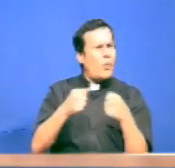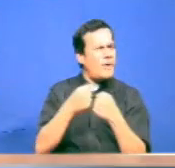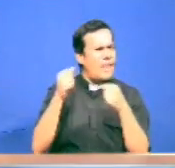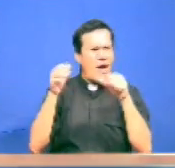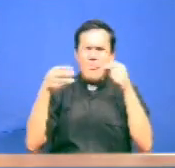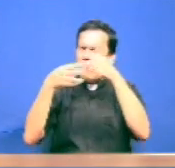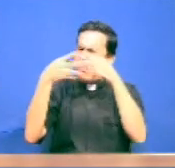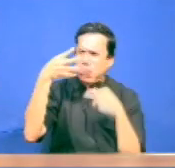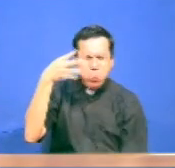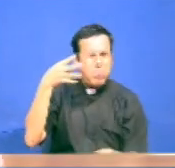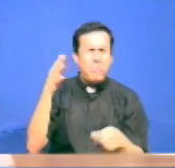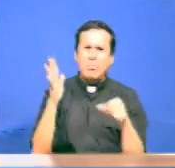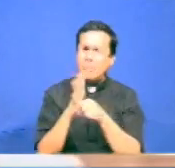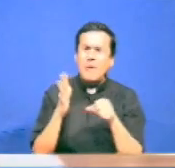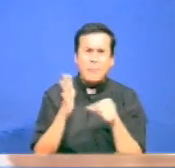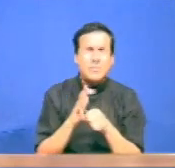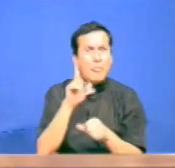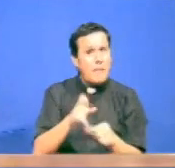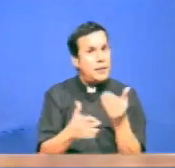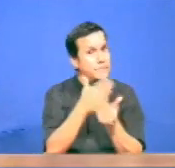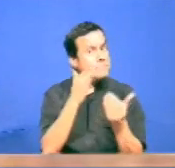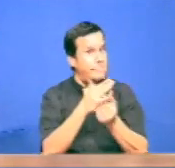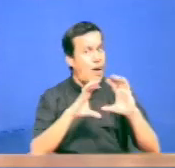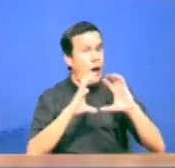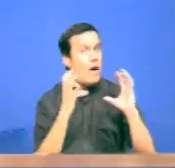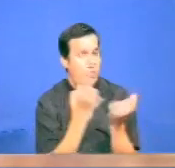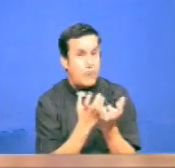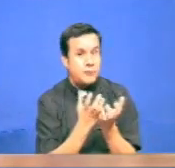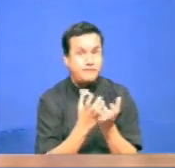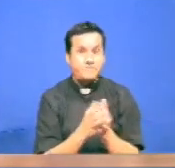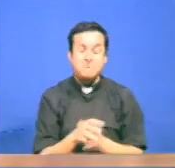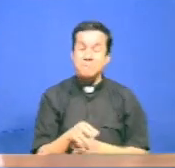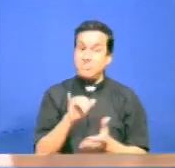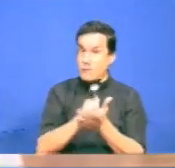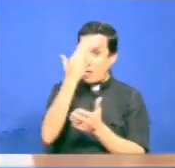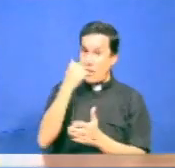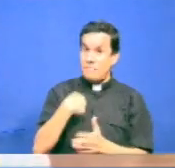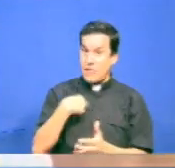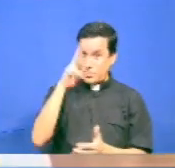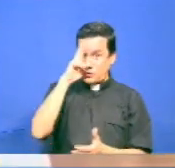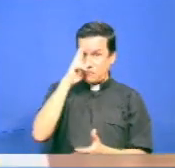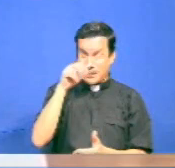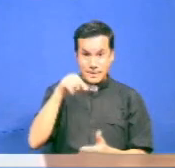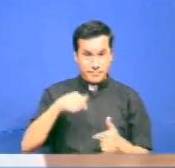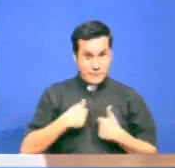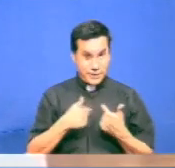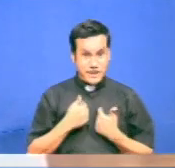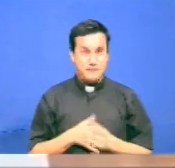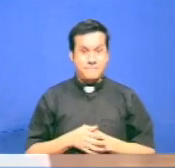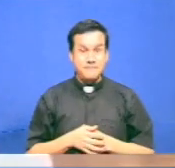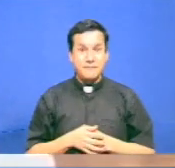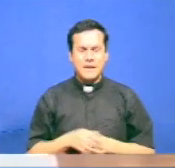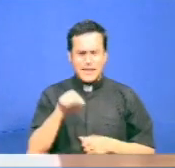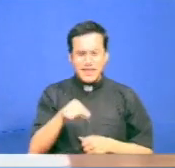Hell of problems. So as I part the shots, I want to remind myself, this Sunday Christ is reminding you and